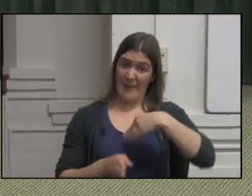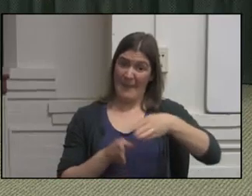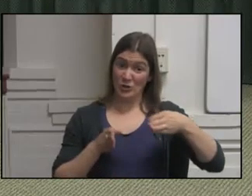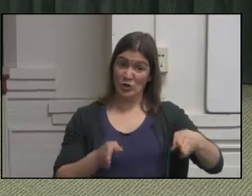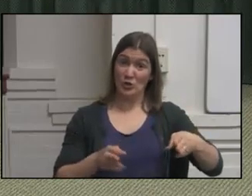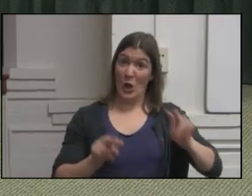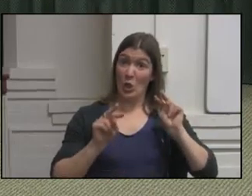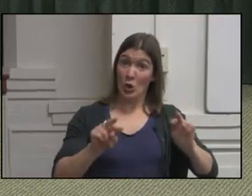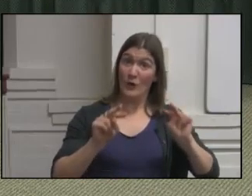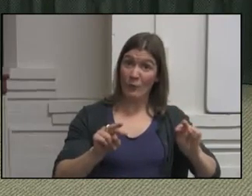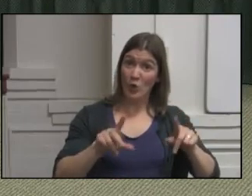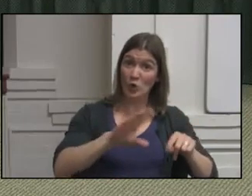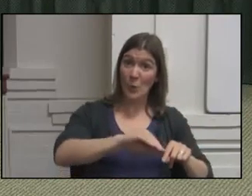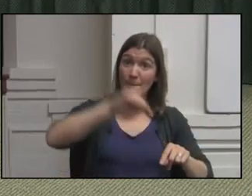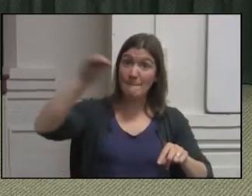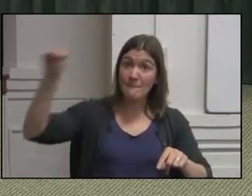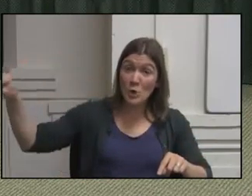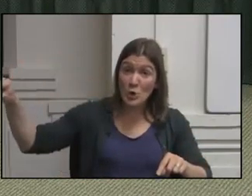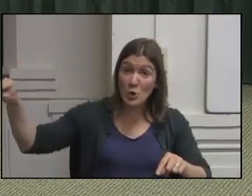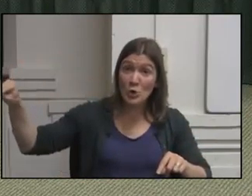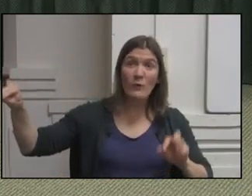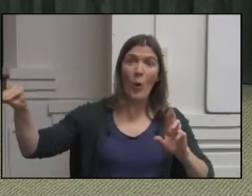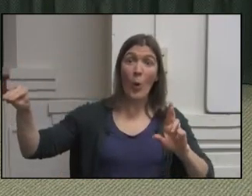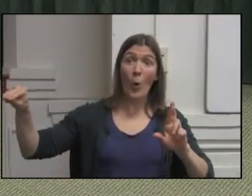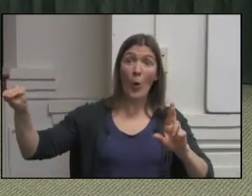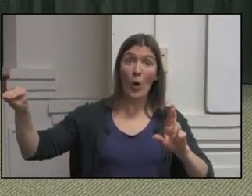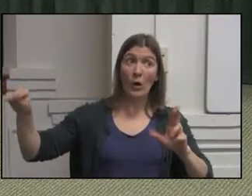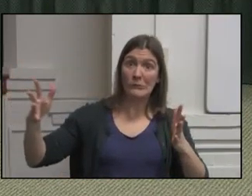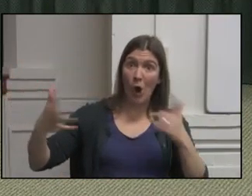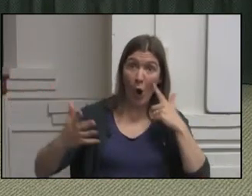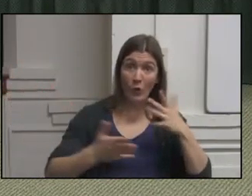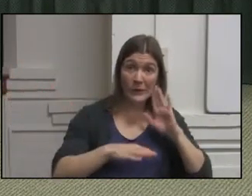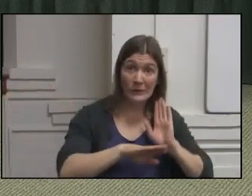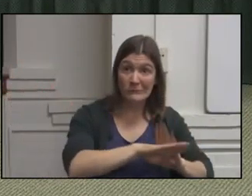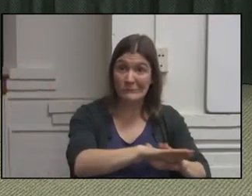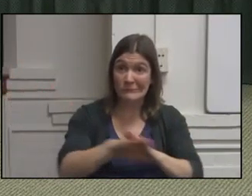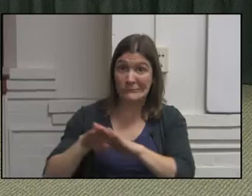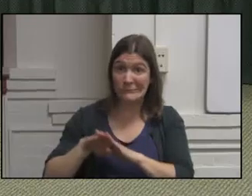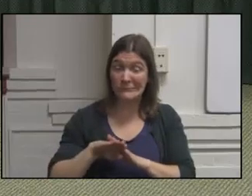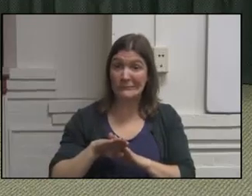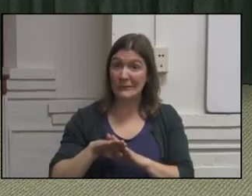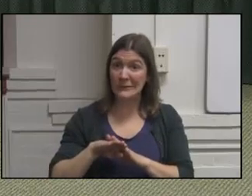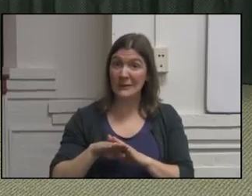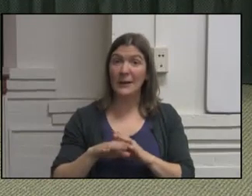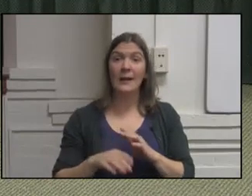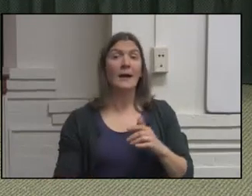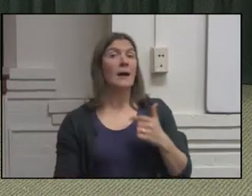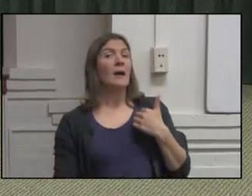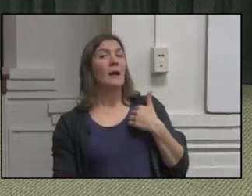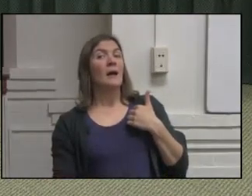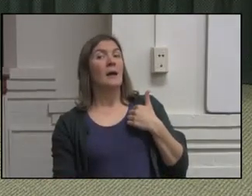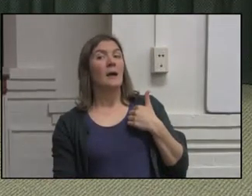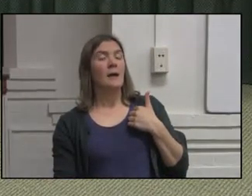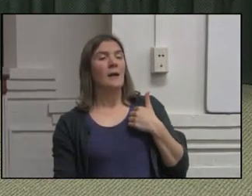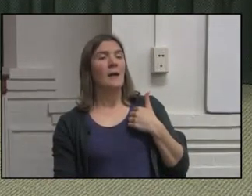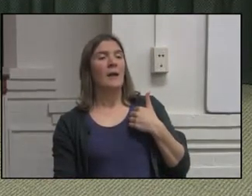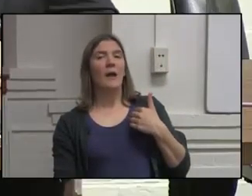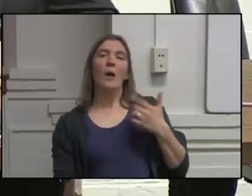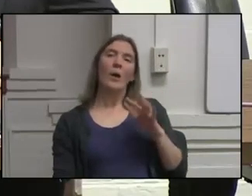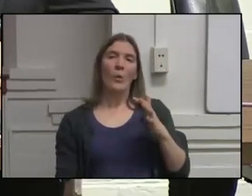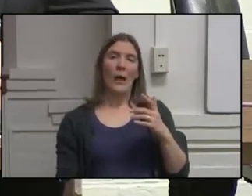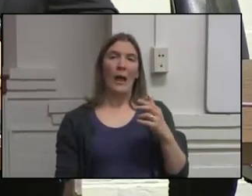looking forward to, and have you worked with the Downtown Development Business Association? We haven't worked,